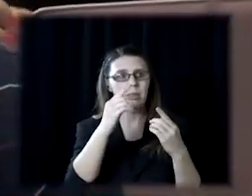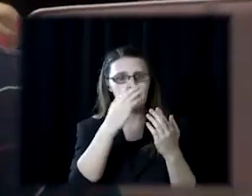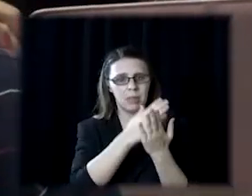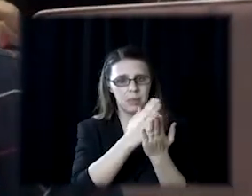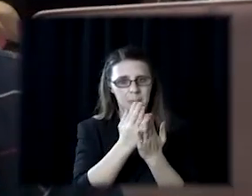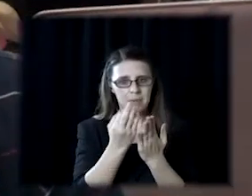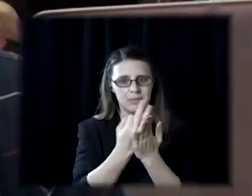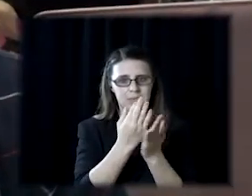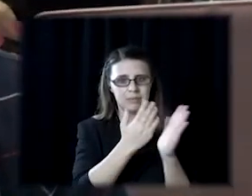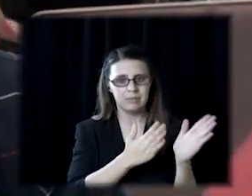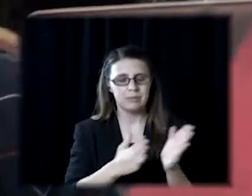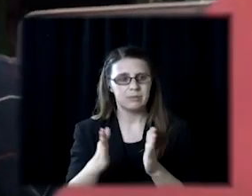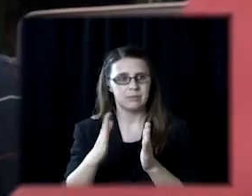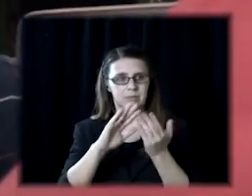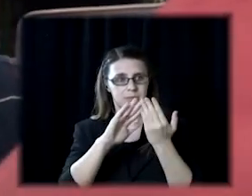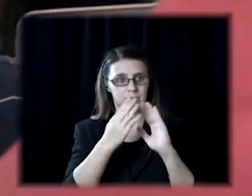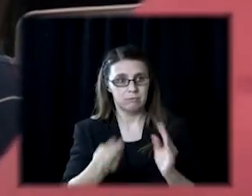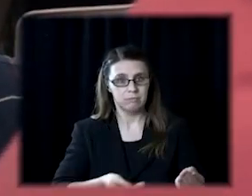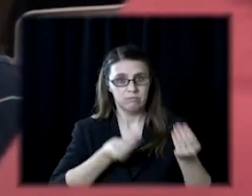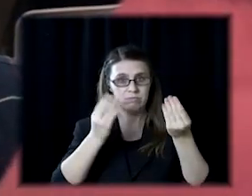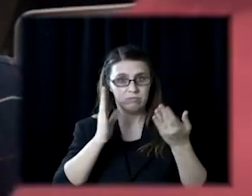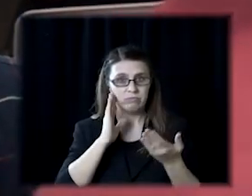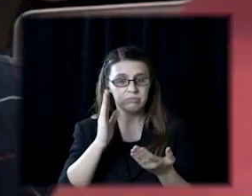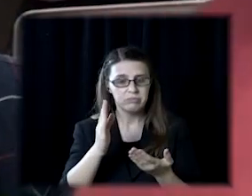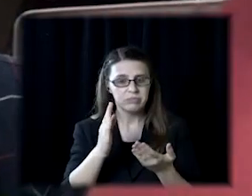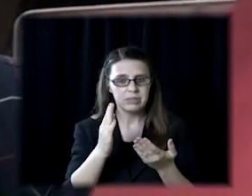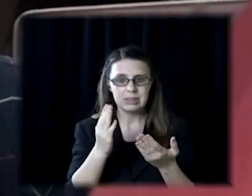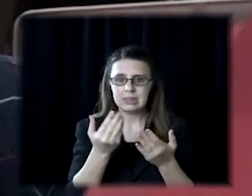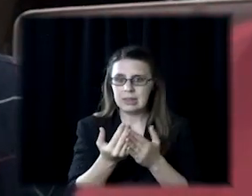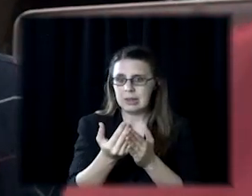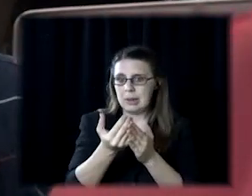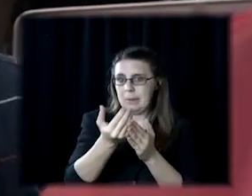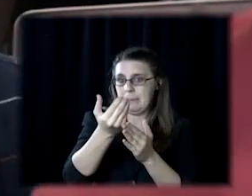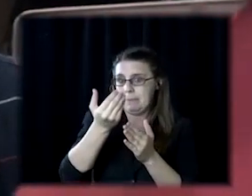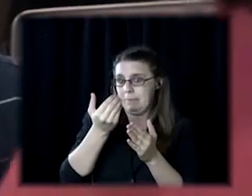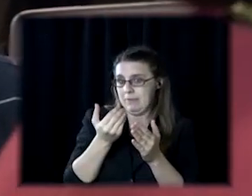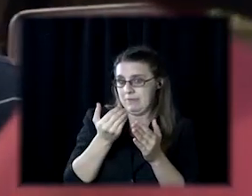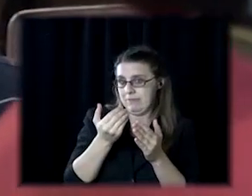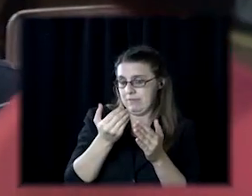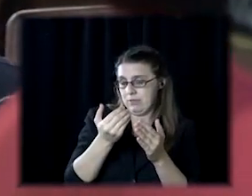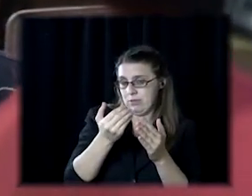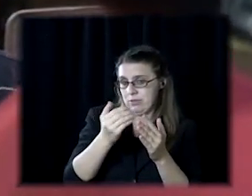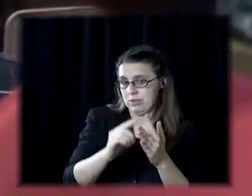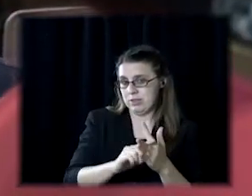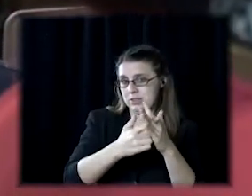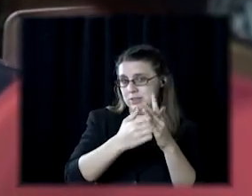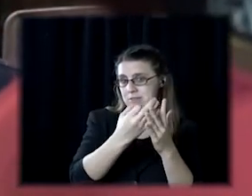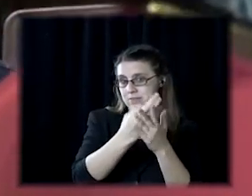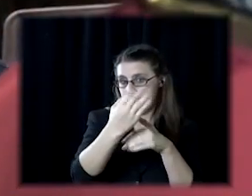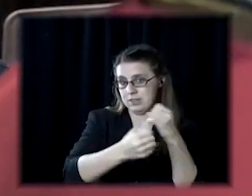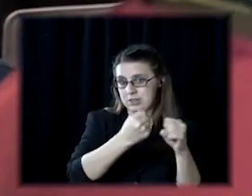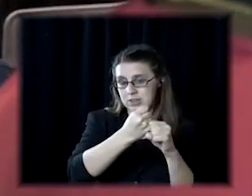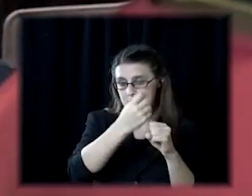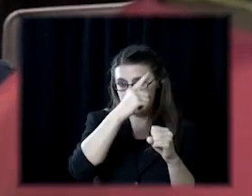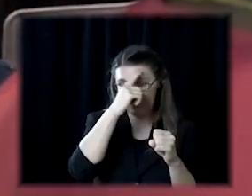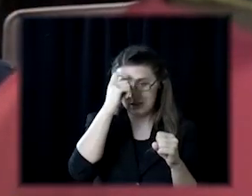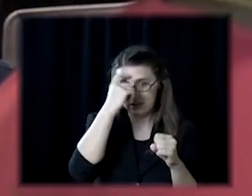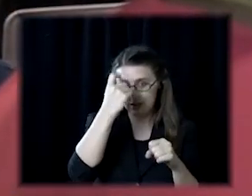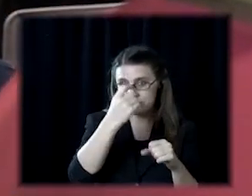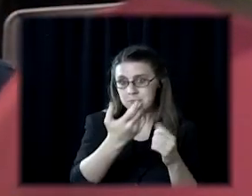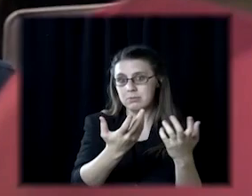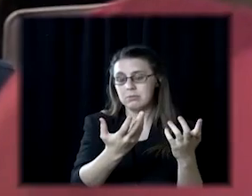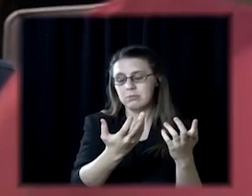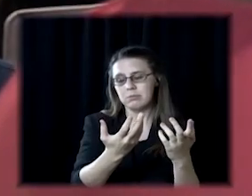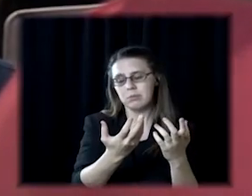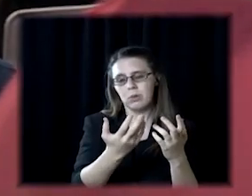it going to take place before the beginning of the next fiscal year this summer, or it's a longer period? And I want to ask about Title